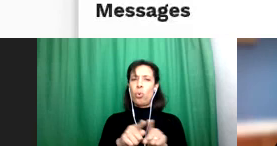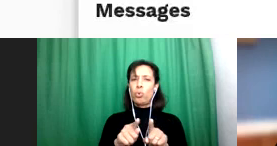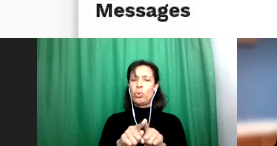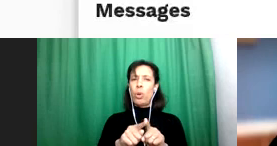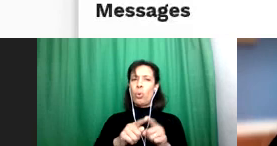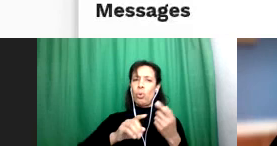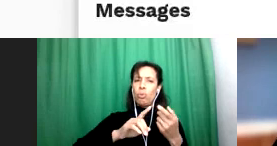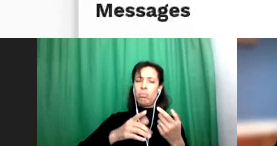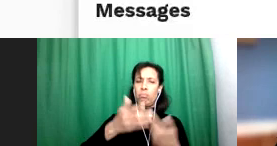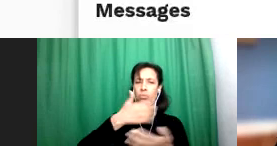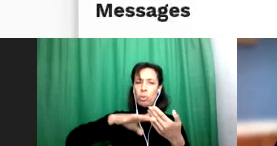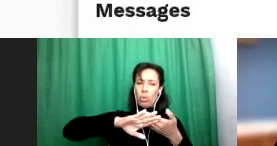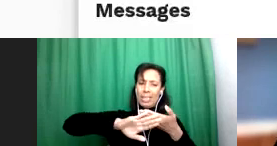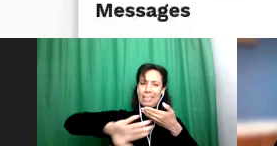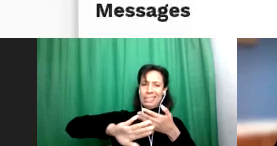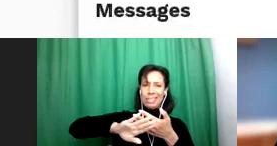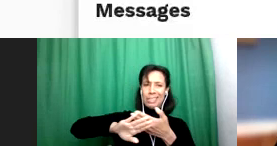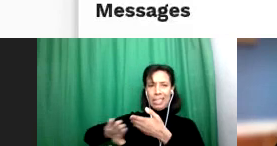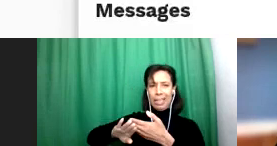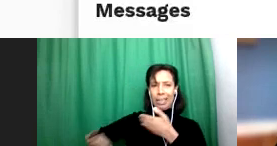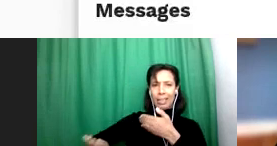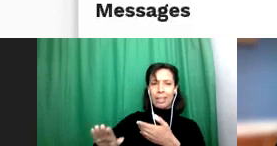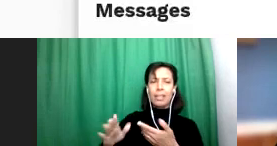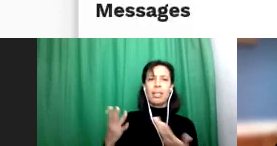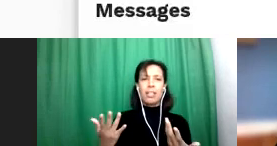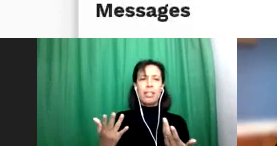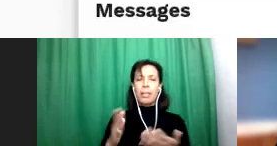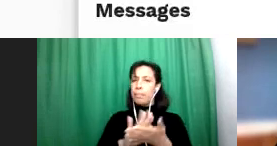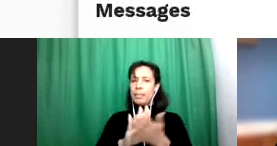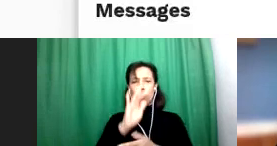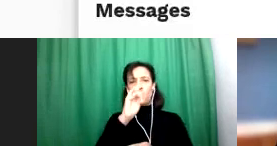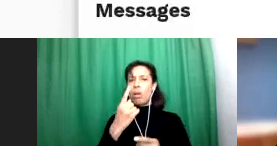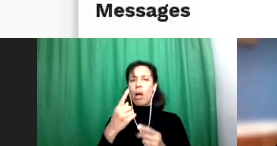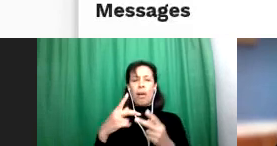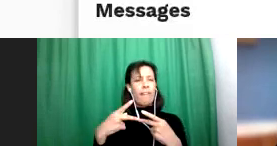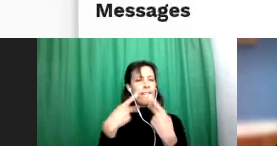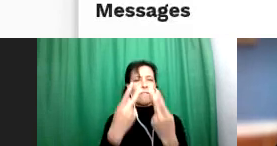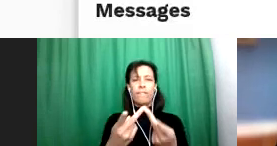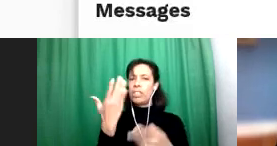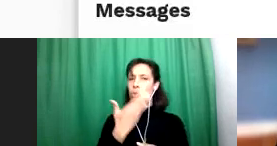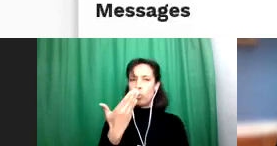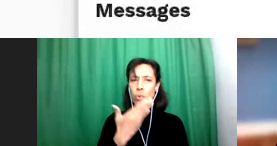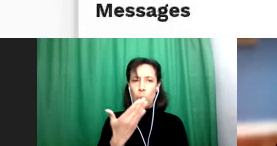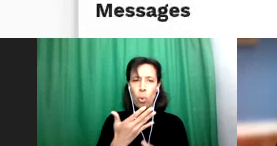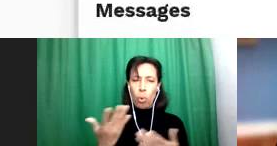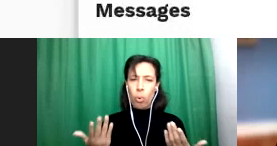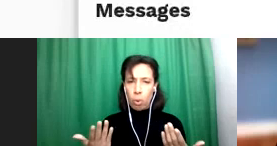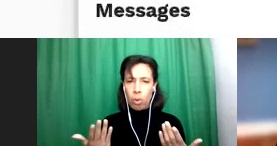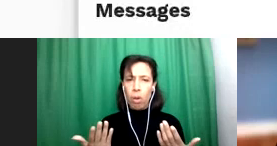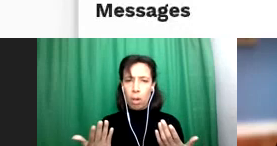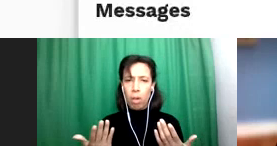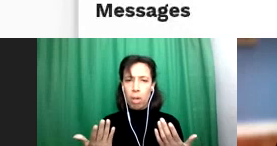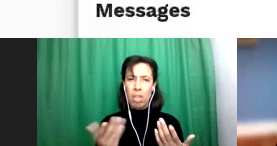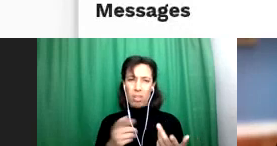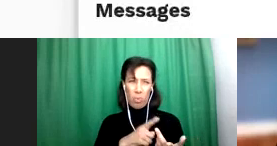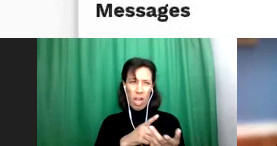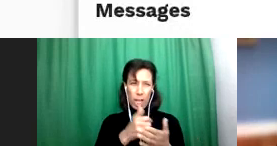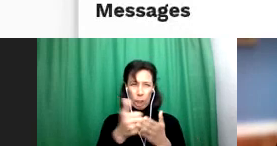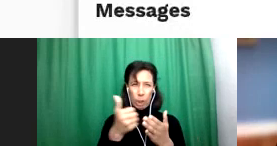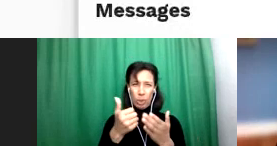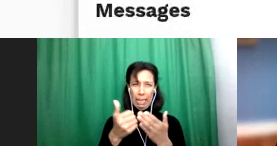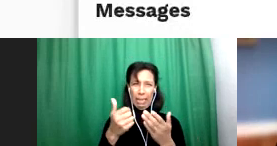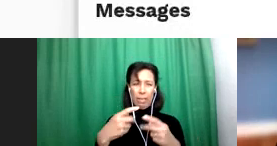past is I would have said, go and find a school, go into school, go and teach, speak to a teacher, get some examples of assessment that the teacher is happy to